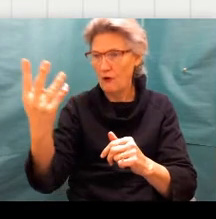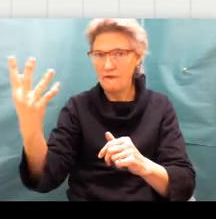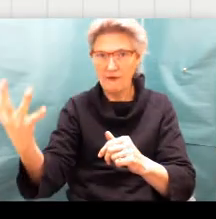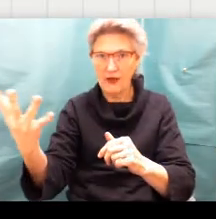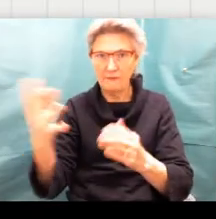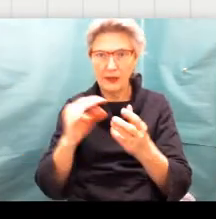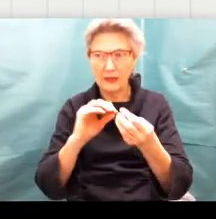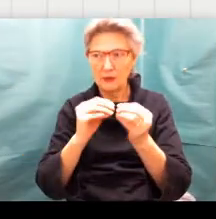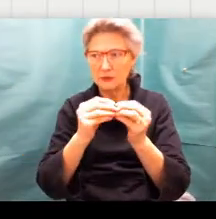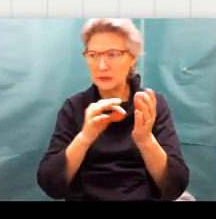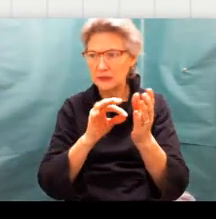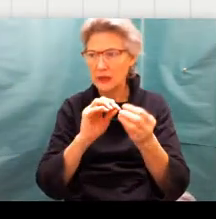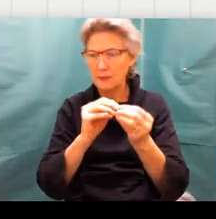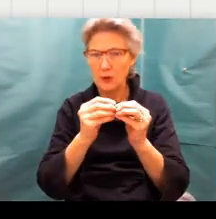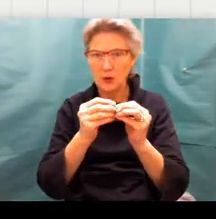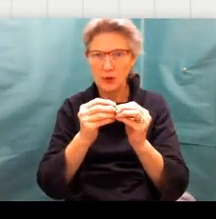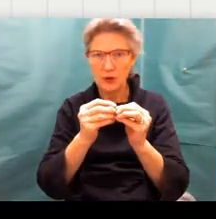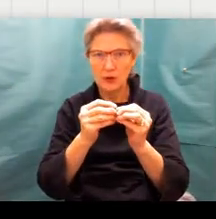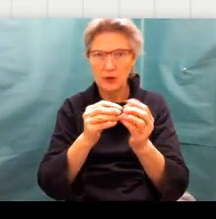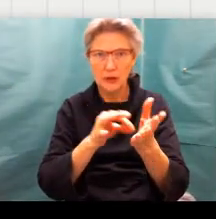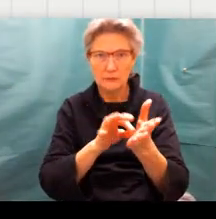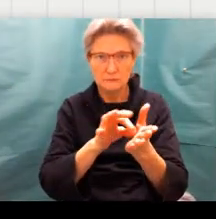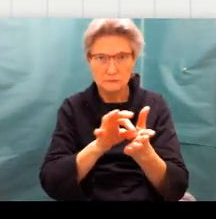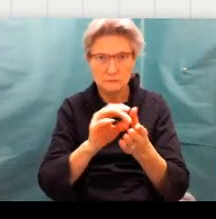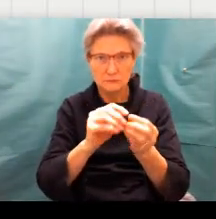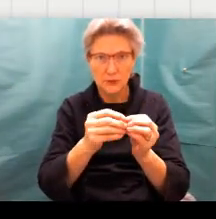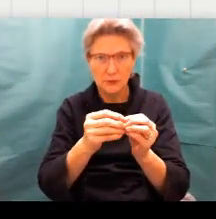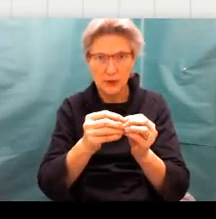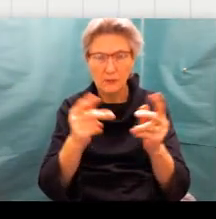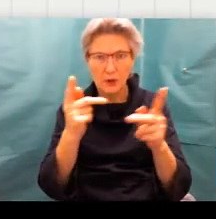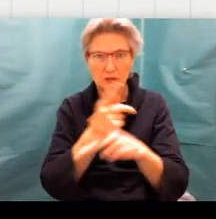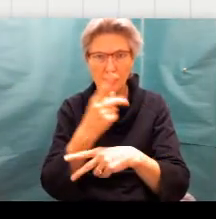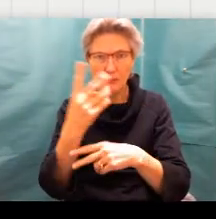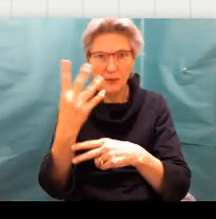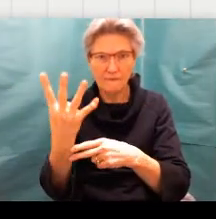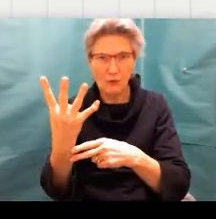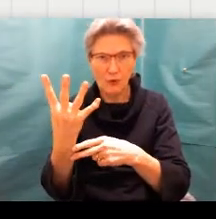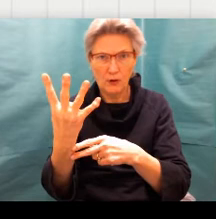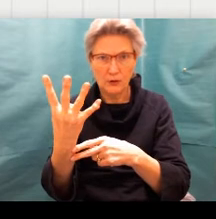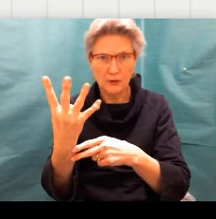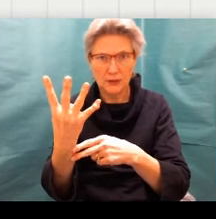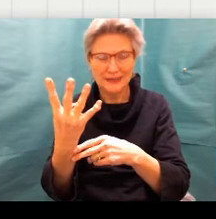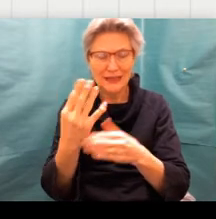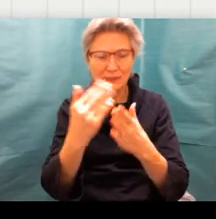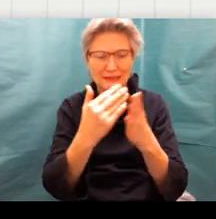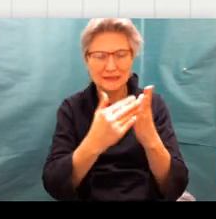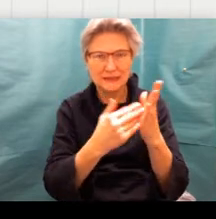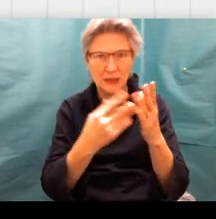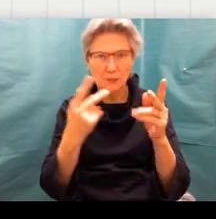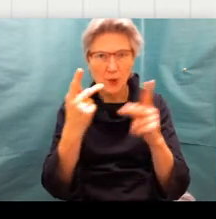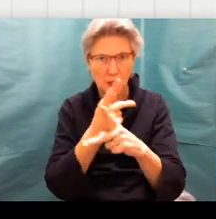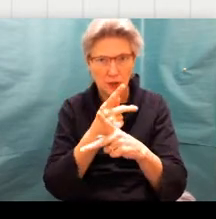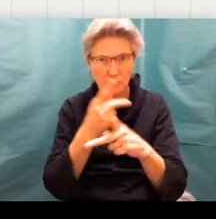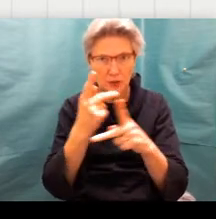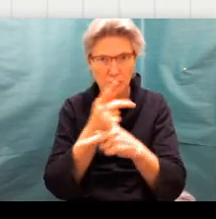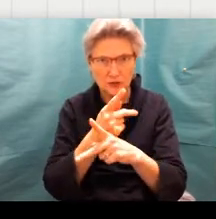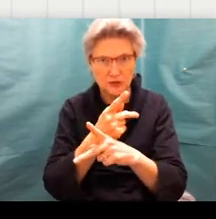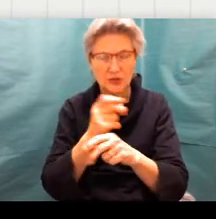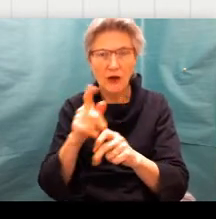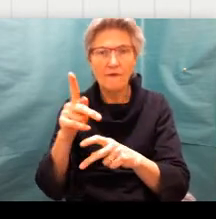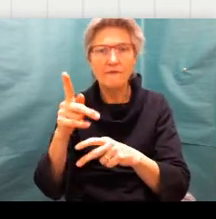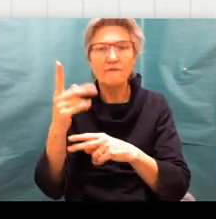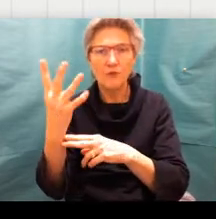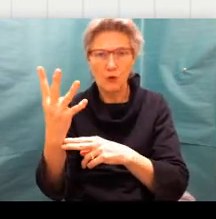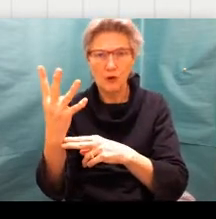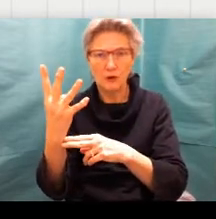counting number, and I'm multiplying them each by 4 because that's what I'm listing the multiples of. So I'm going to take a look at this number line here